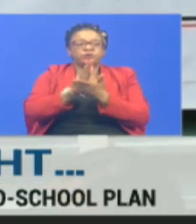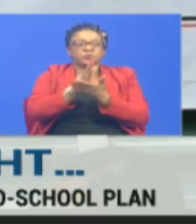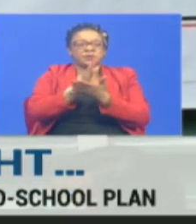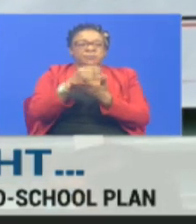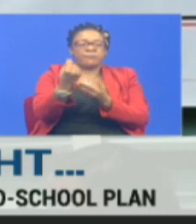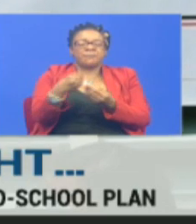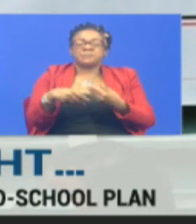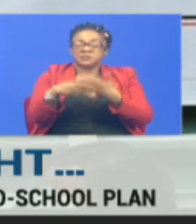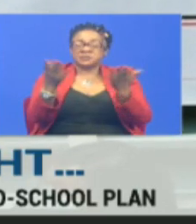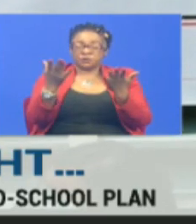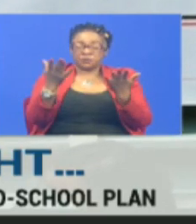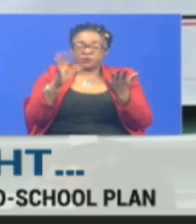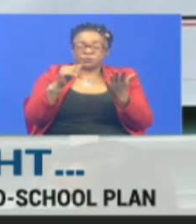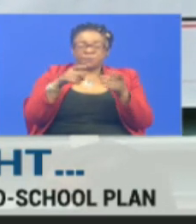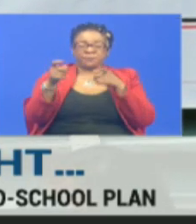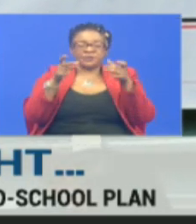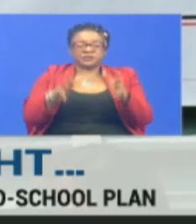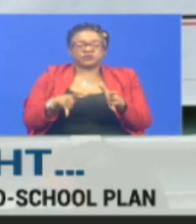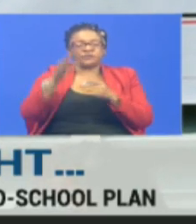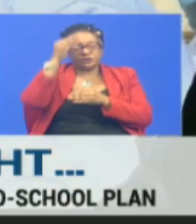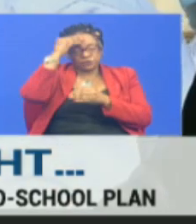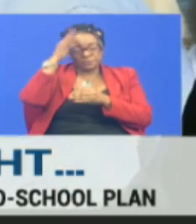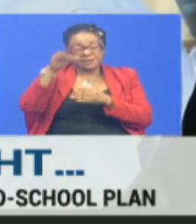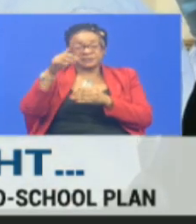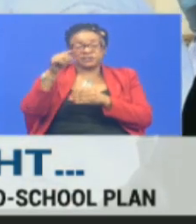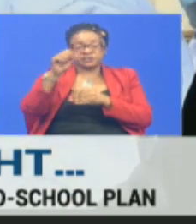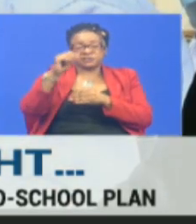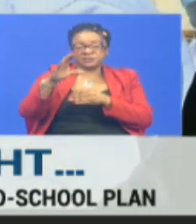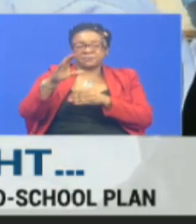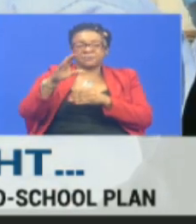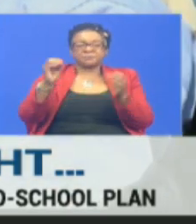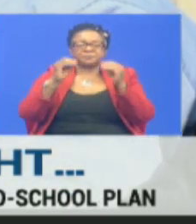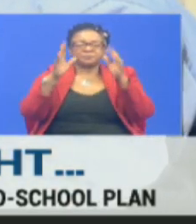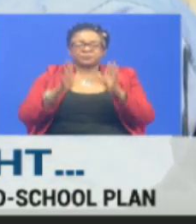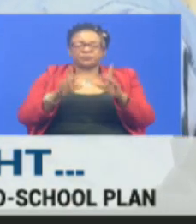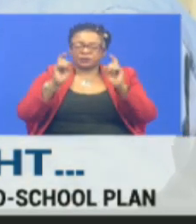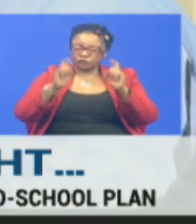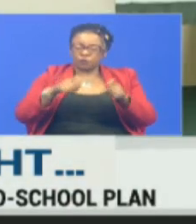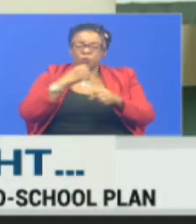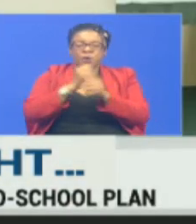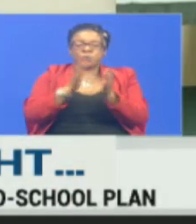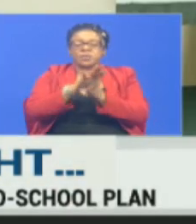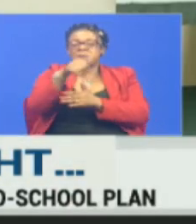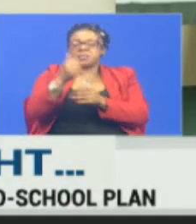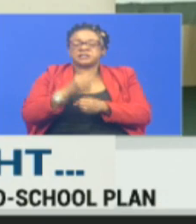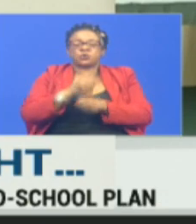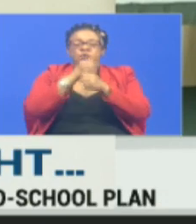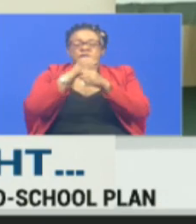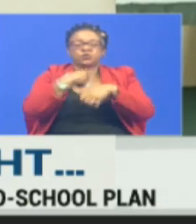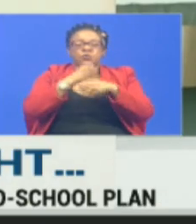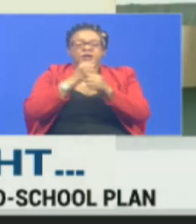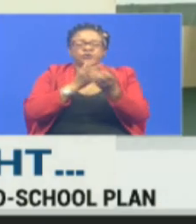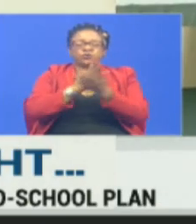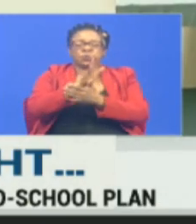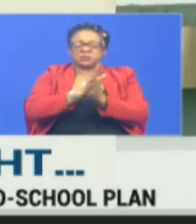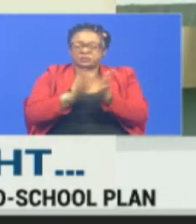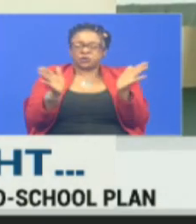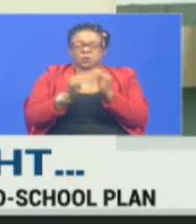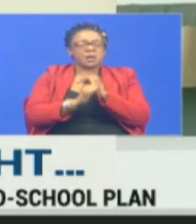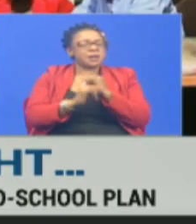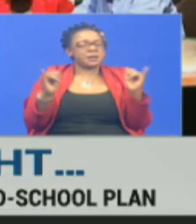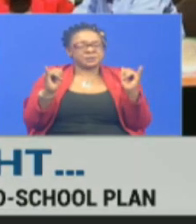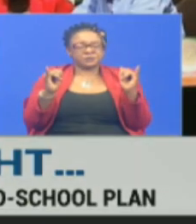out to directors of education by the TSC. Teachers are to work with other stakeholders to ensure general cleanliness of the school